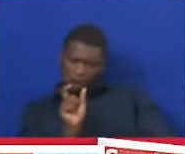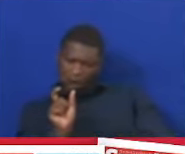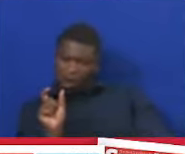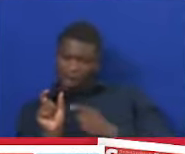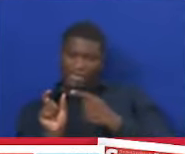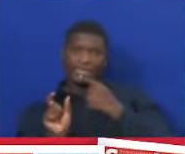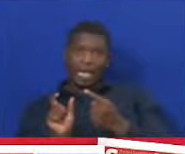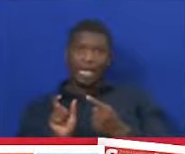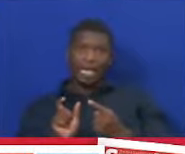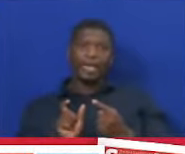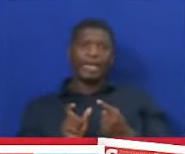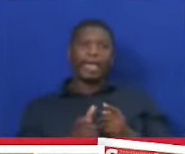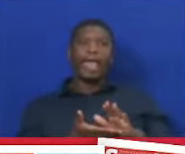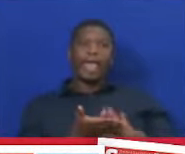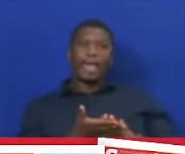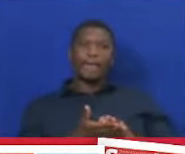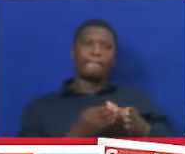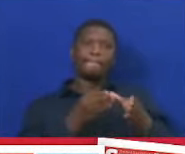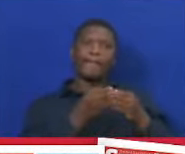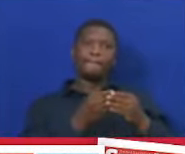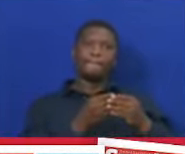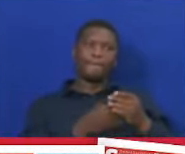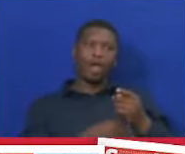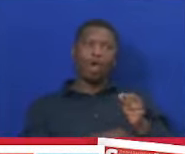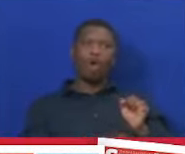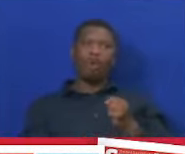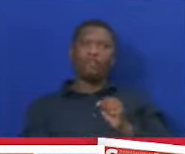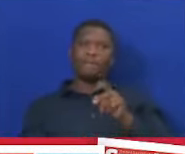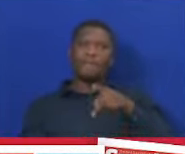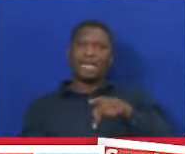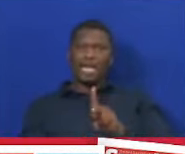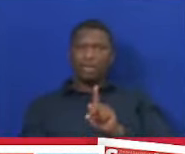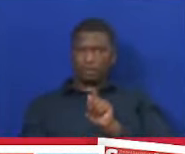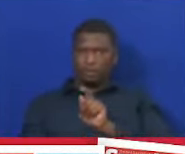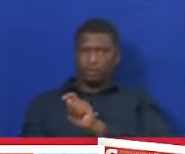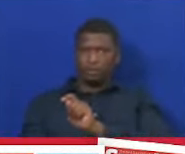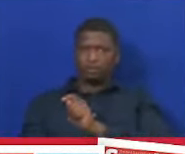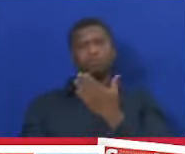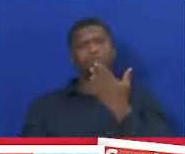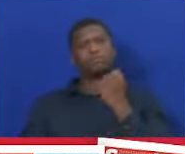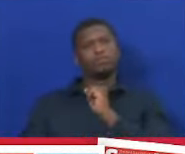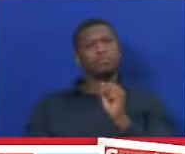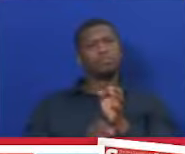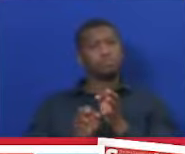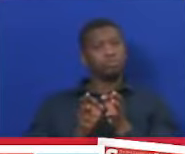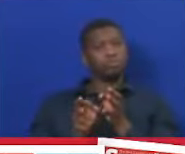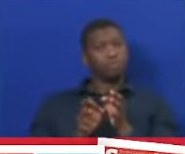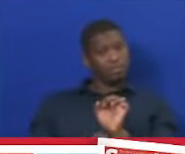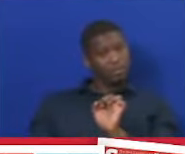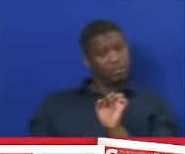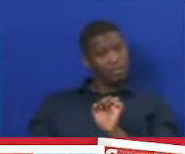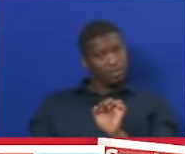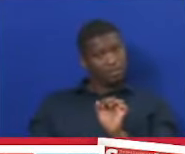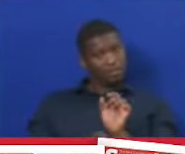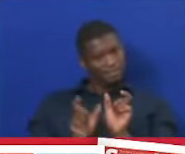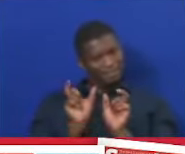PKTT." Please explain to the Commission whether that reference, "and a member of the